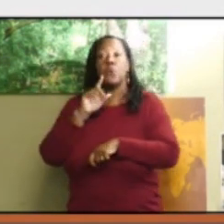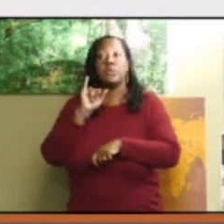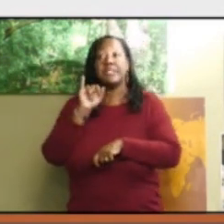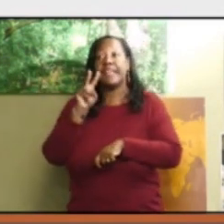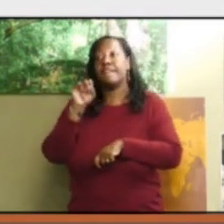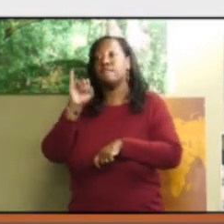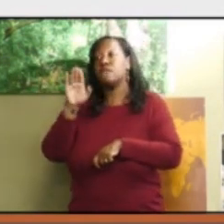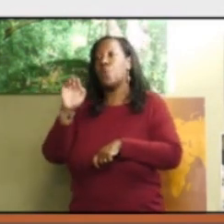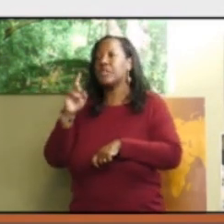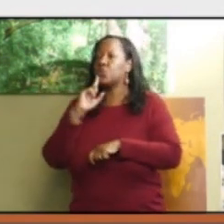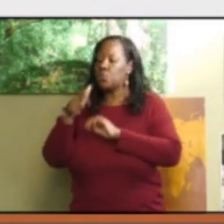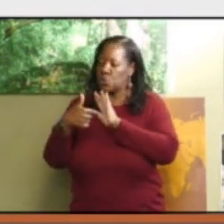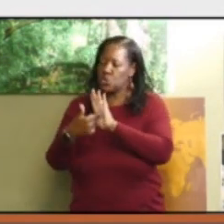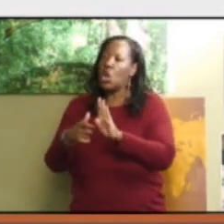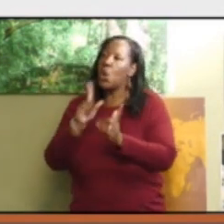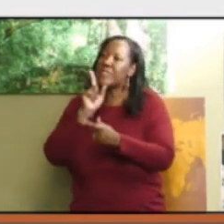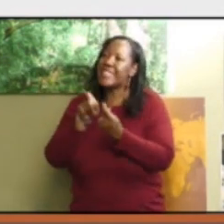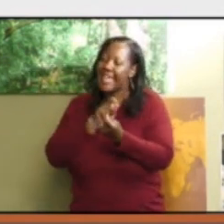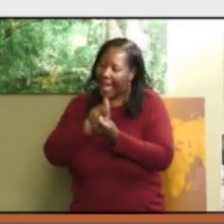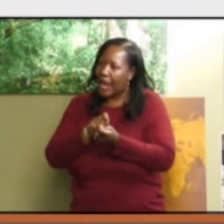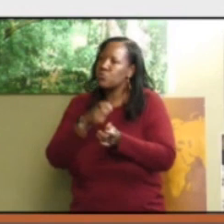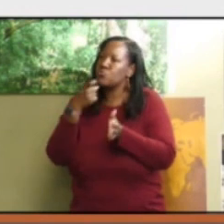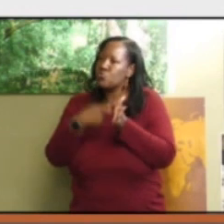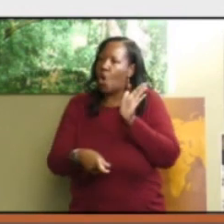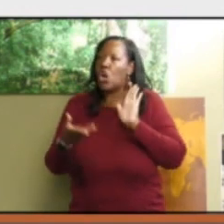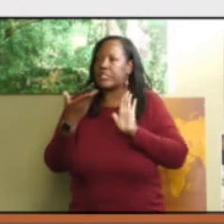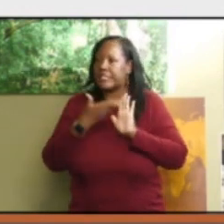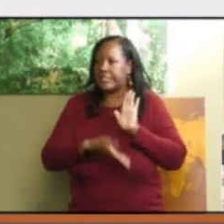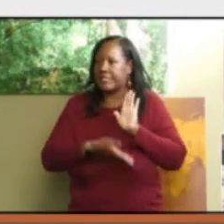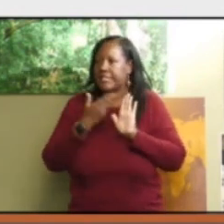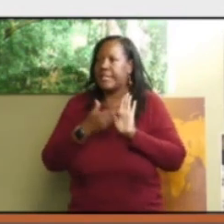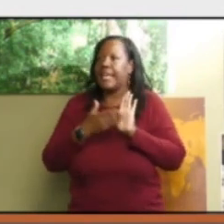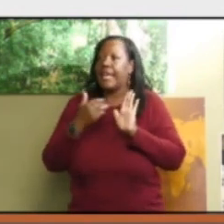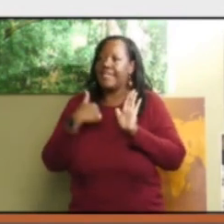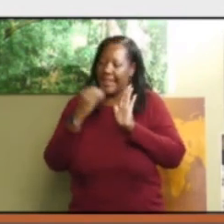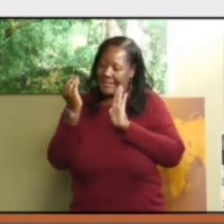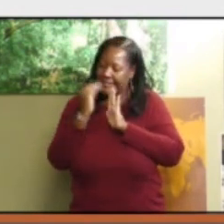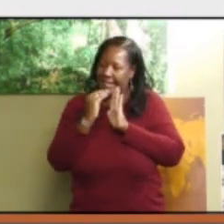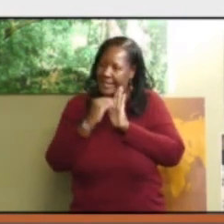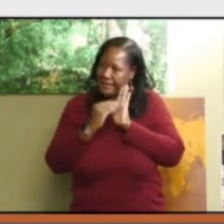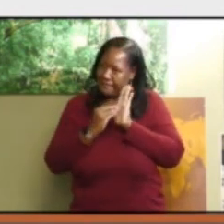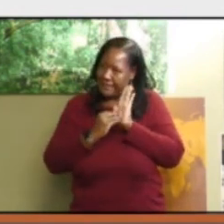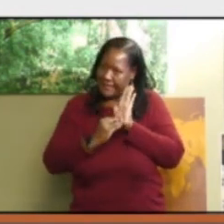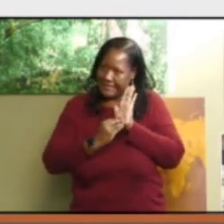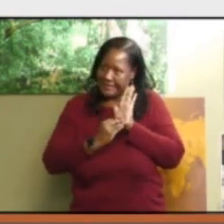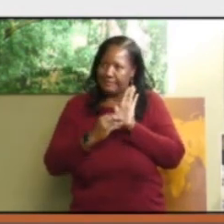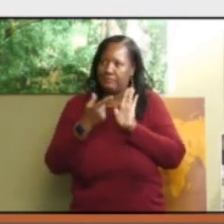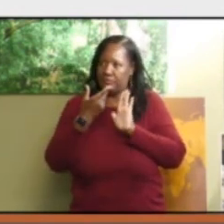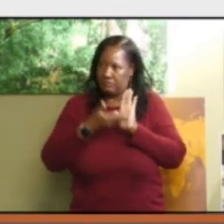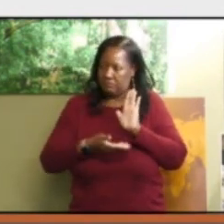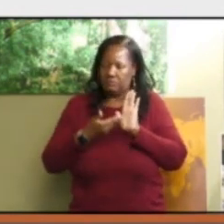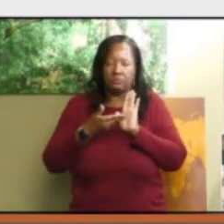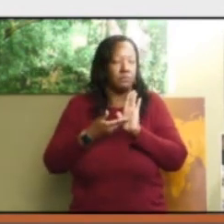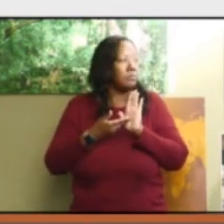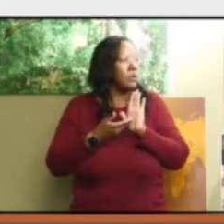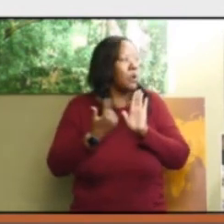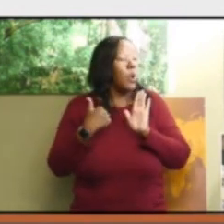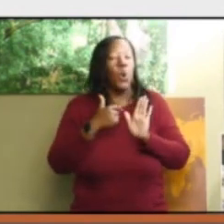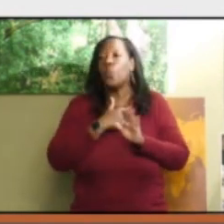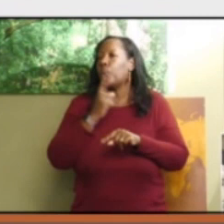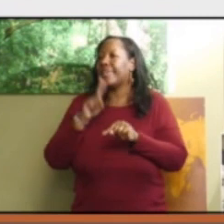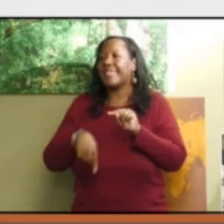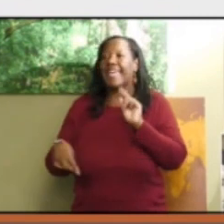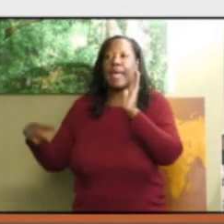reflect the actual costs that are incurred and documented on our books. We cannot